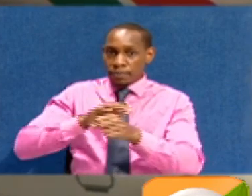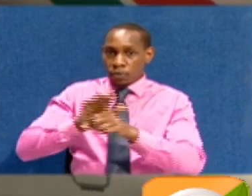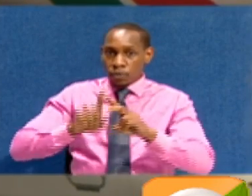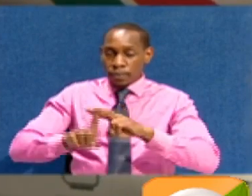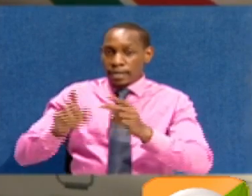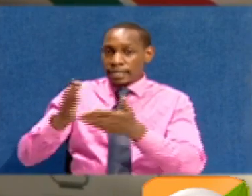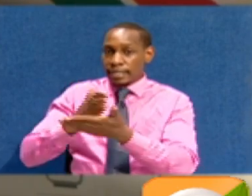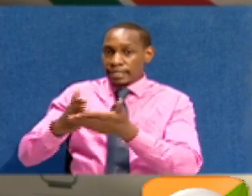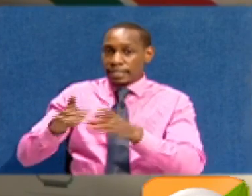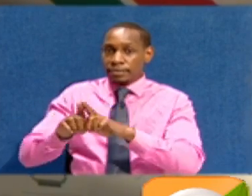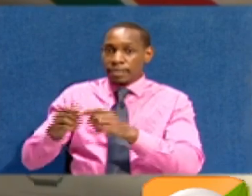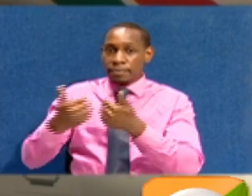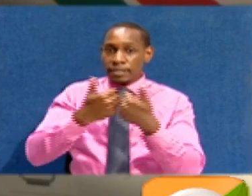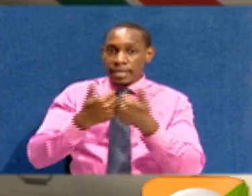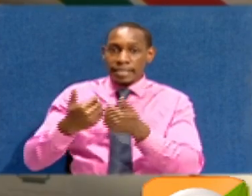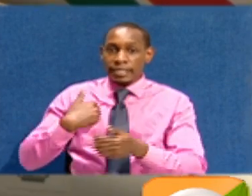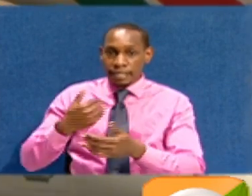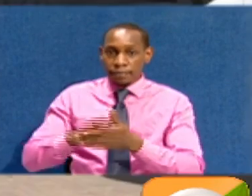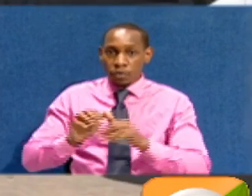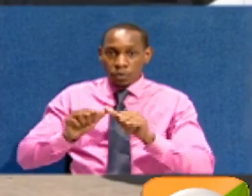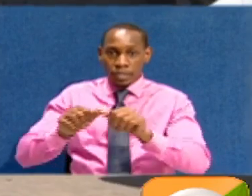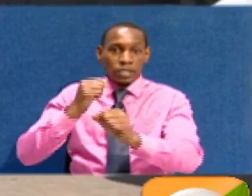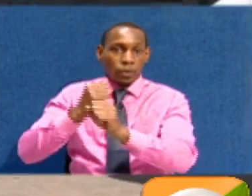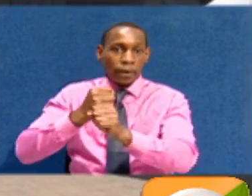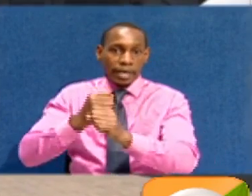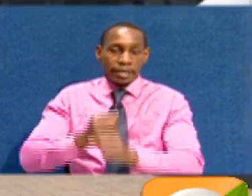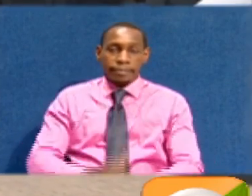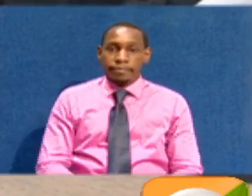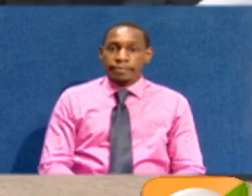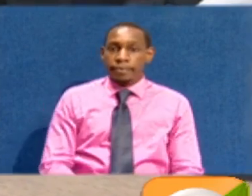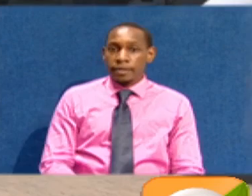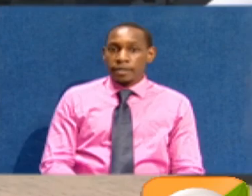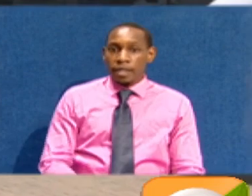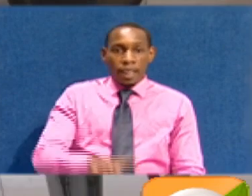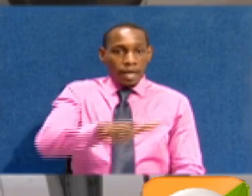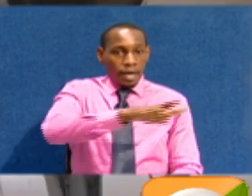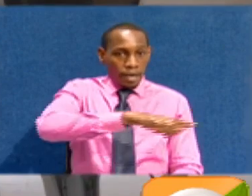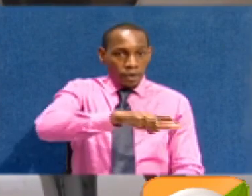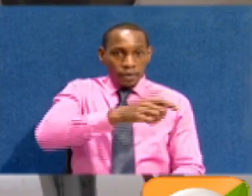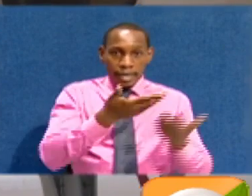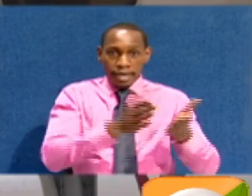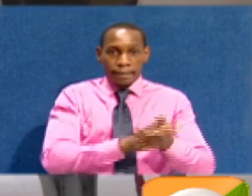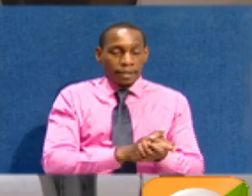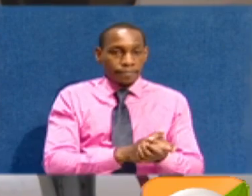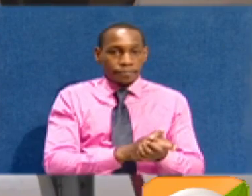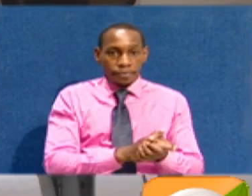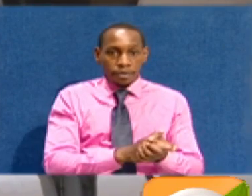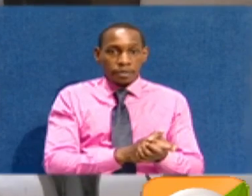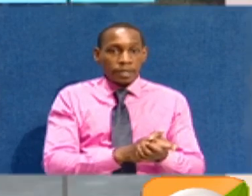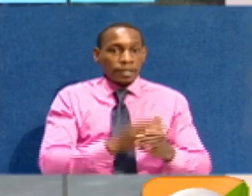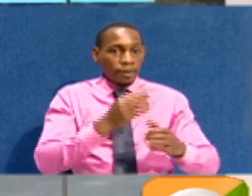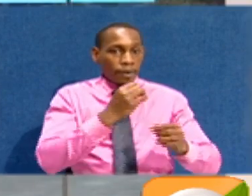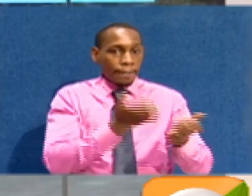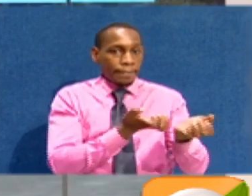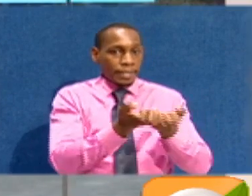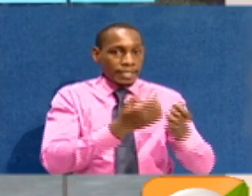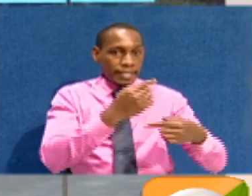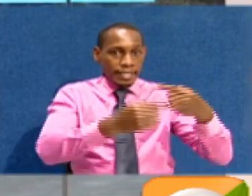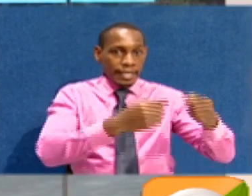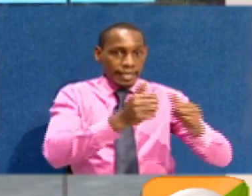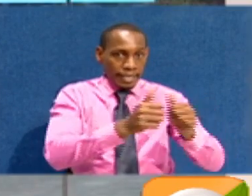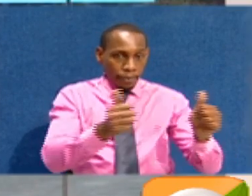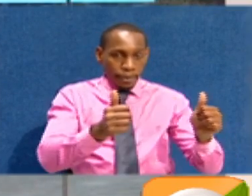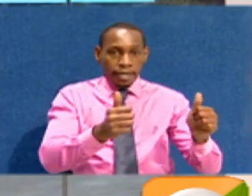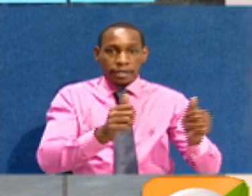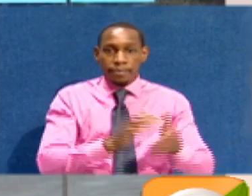the sector is still struggling to emerge from the period. Locally, however, it's not all doom and gloom for some